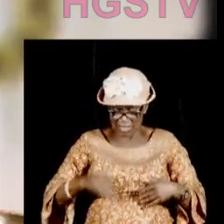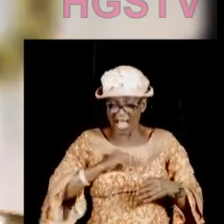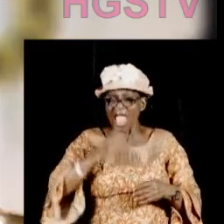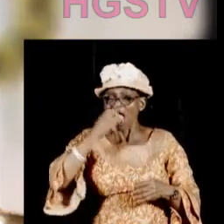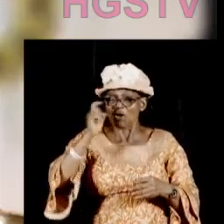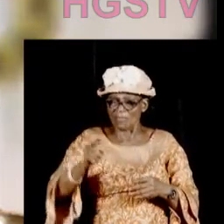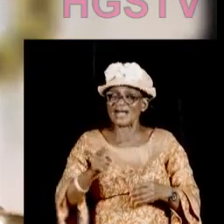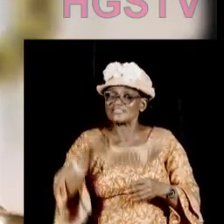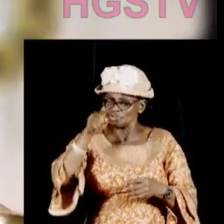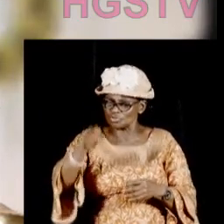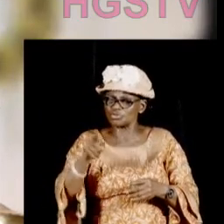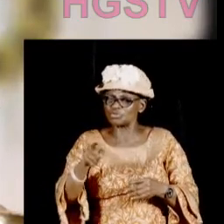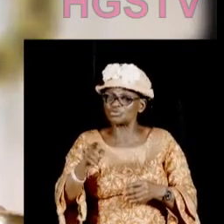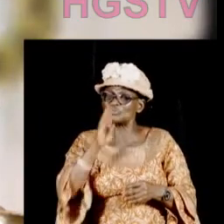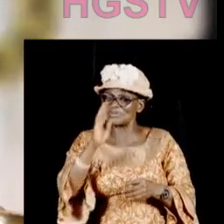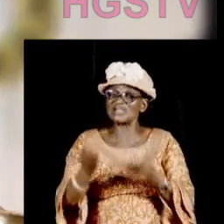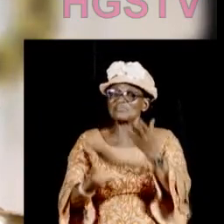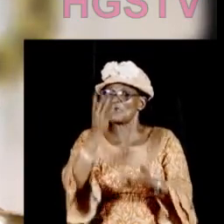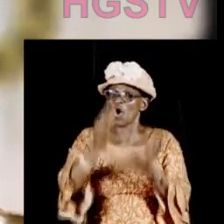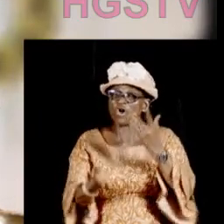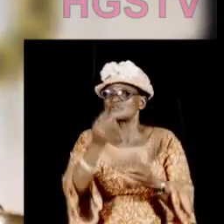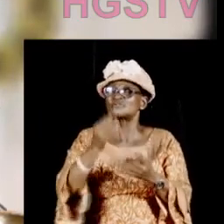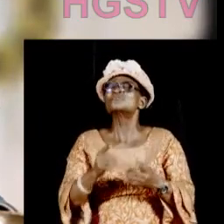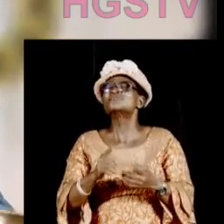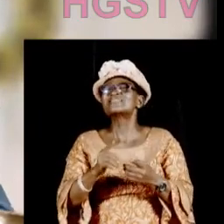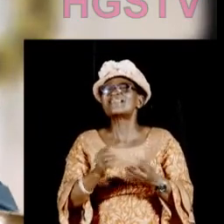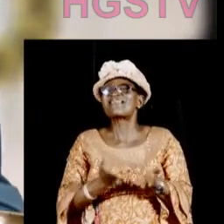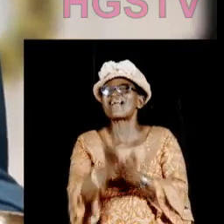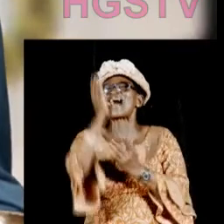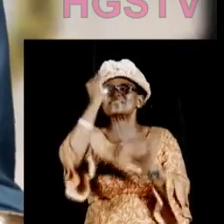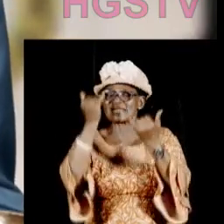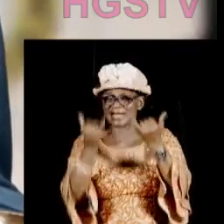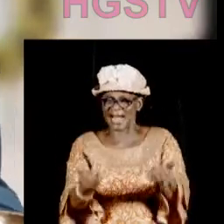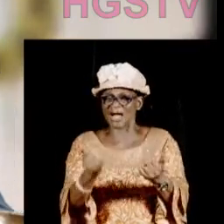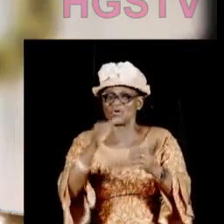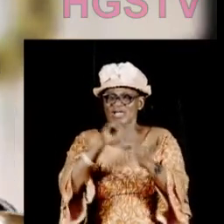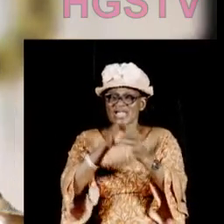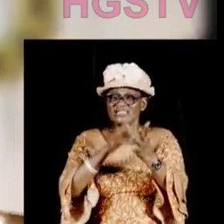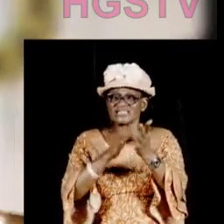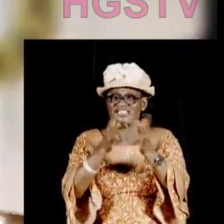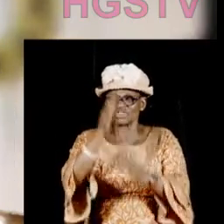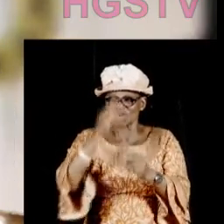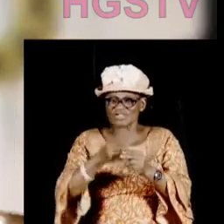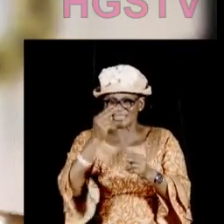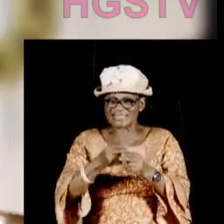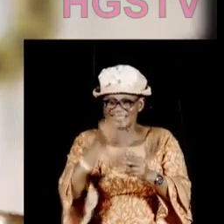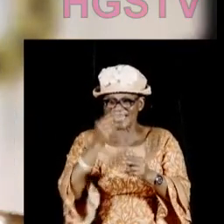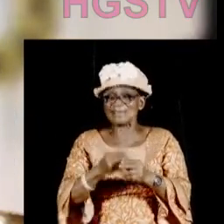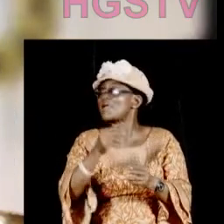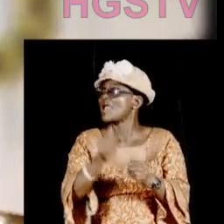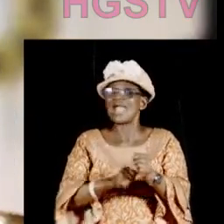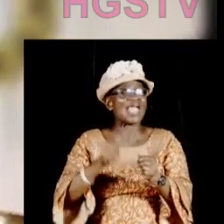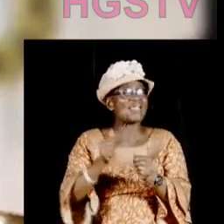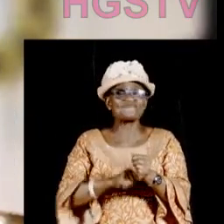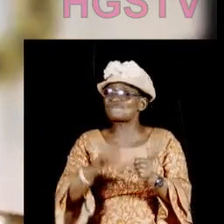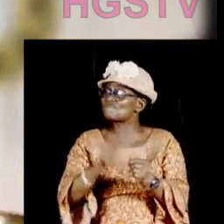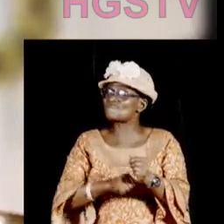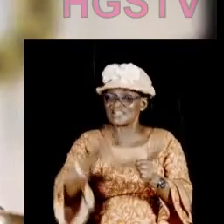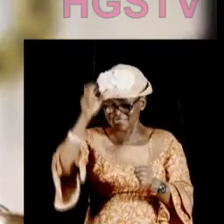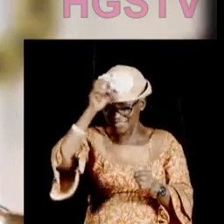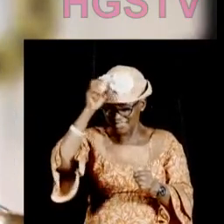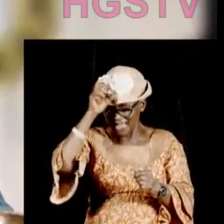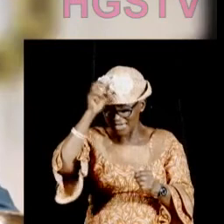you, catch fire now in the name of Jesus. Every satanic deposit deposited in my system, in my organ,